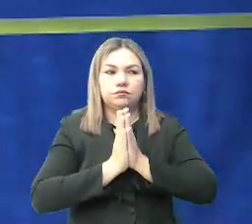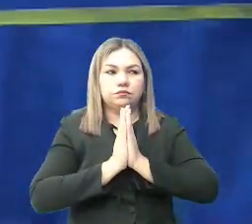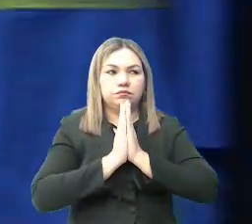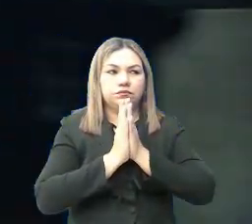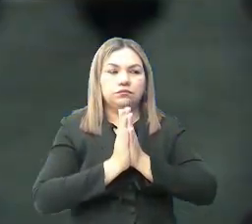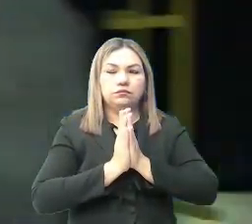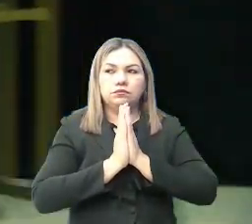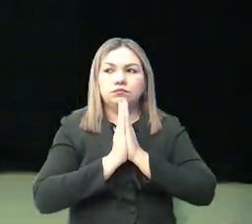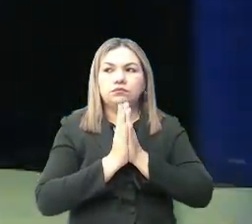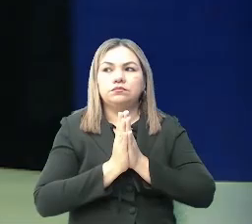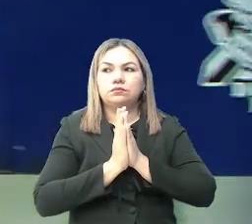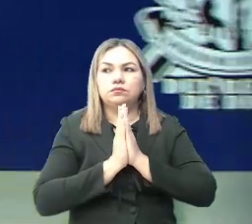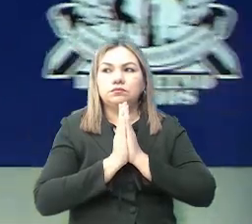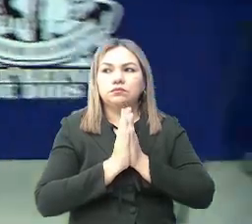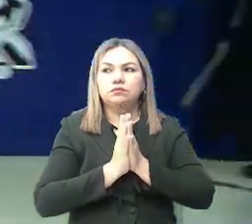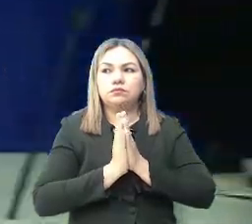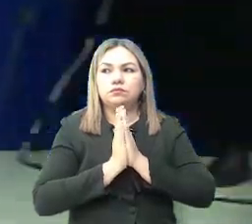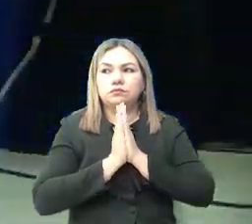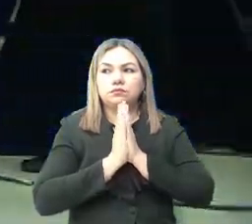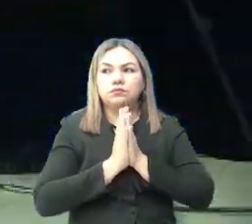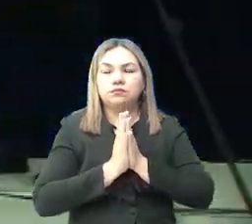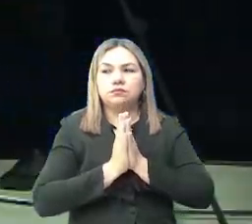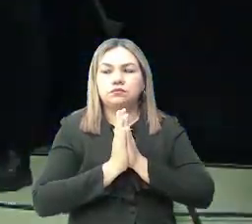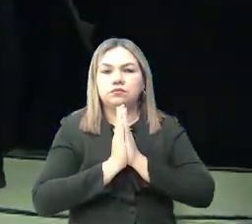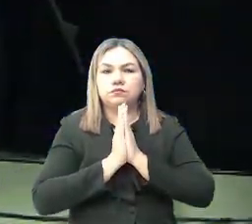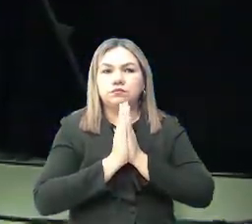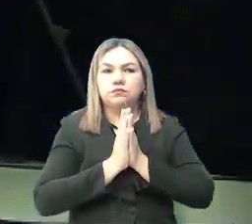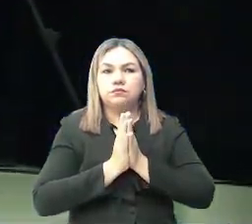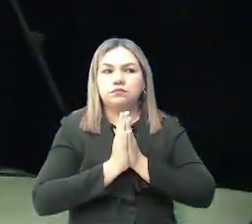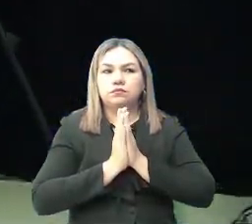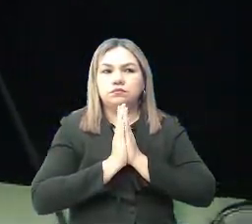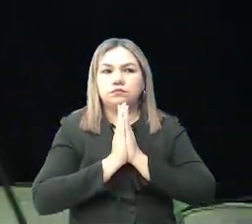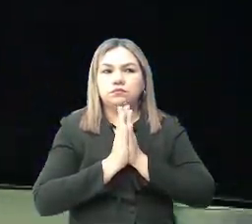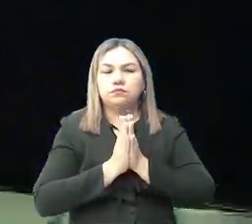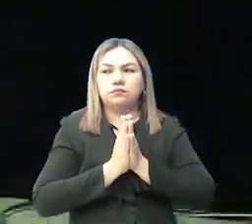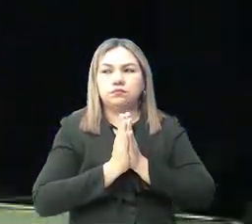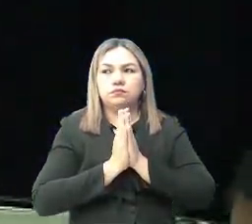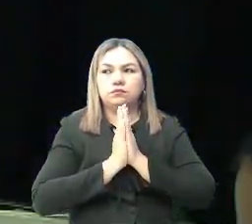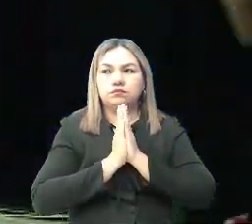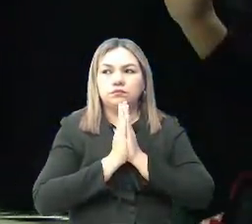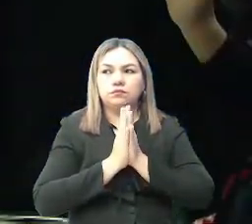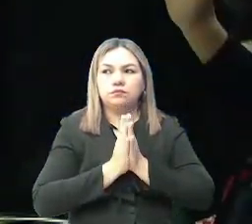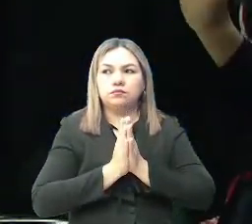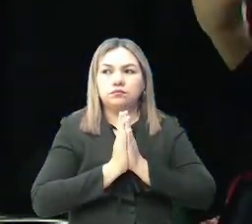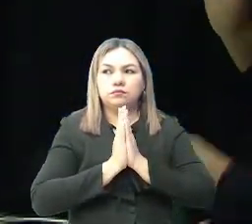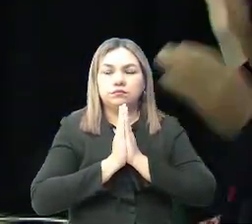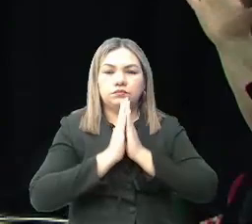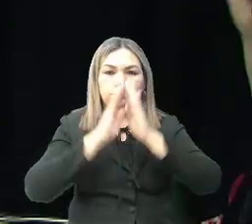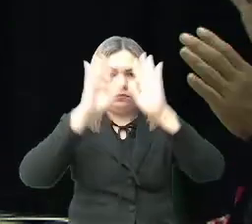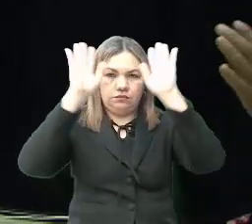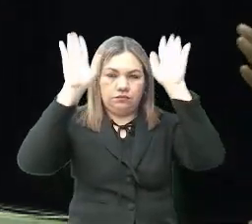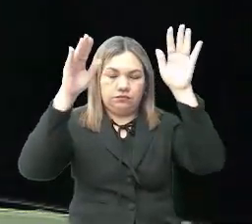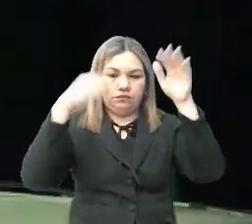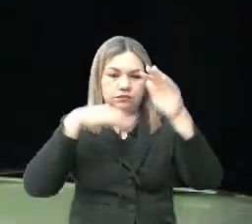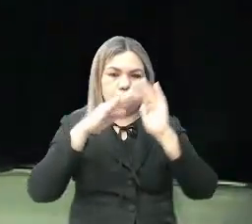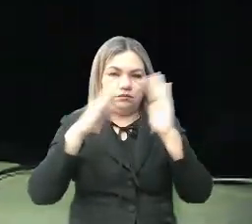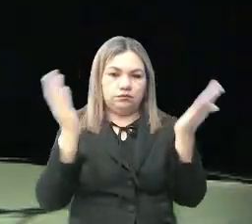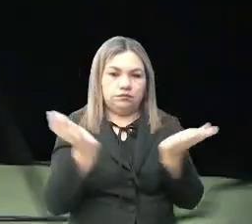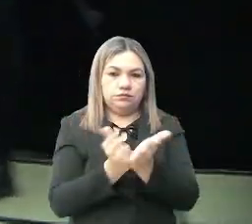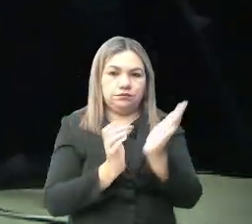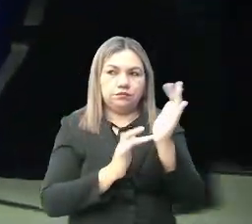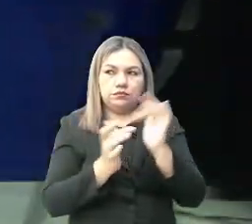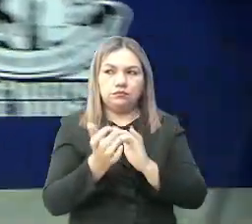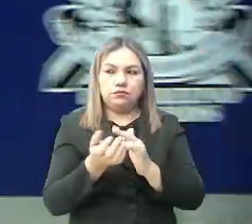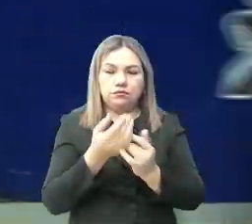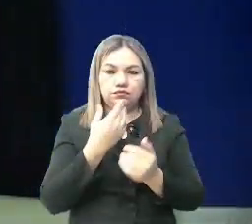hands and start praying. Say, Lord, in this moment, I thank you for this word, for this revelation,